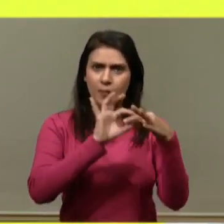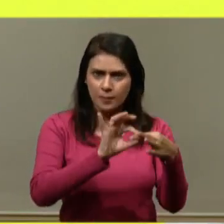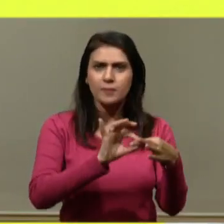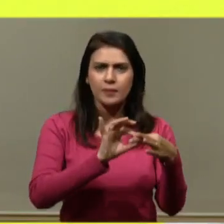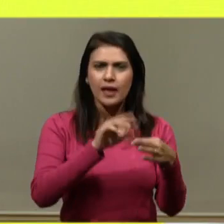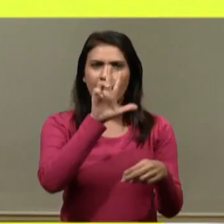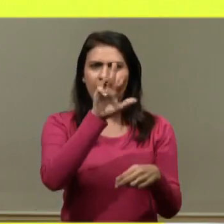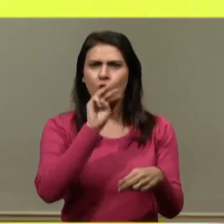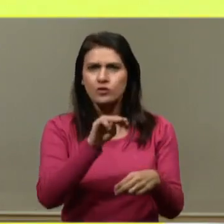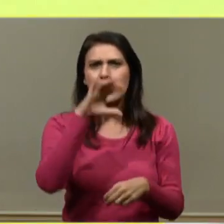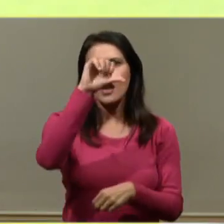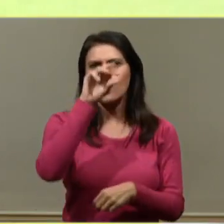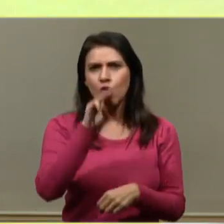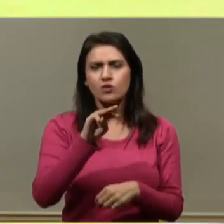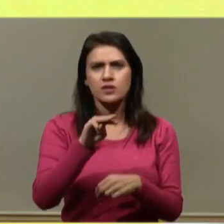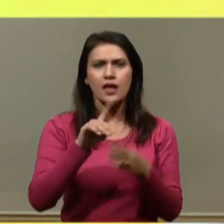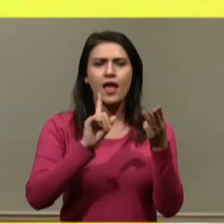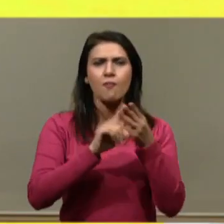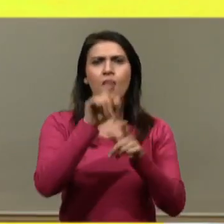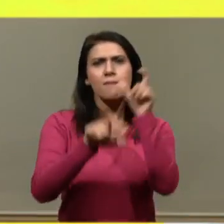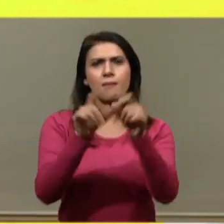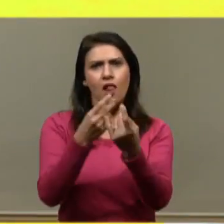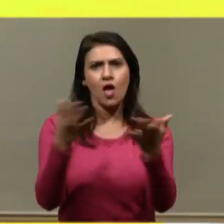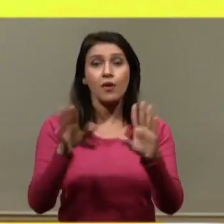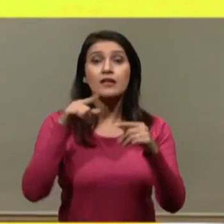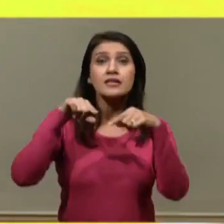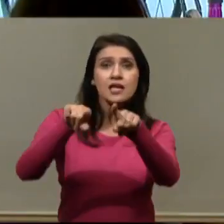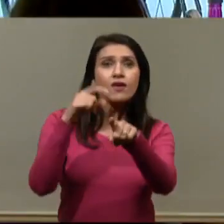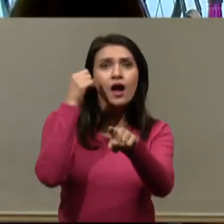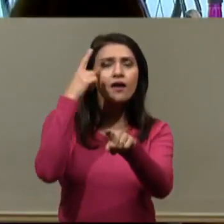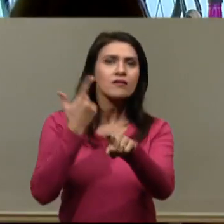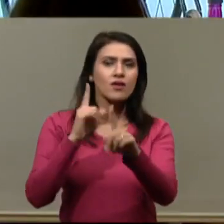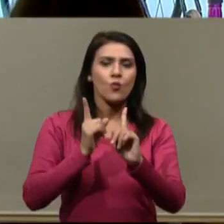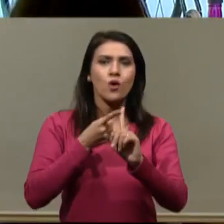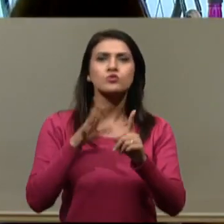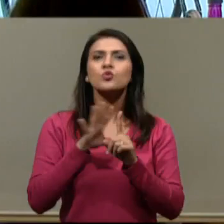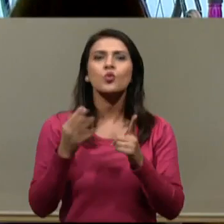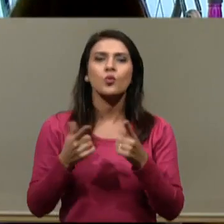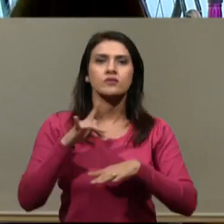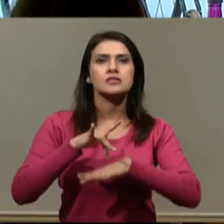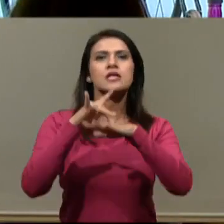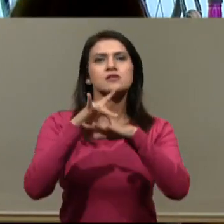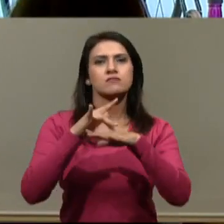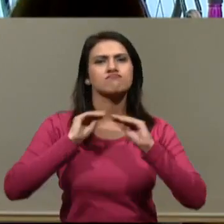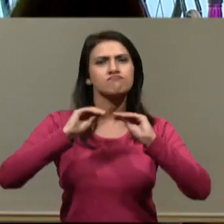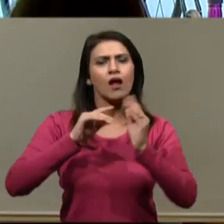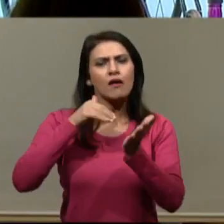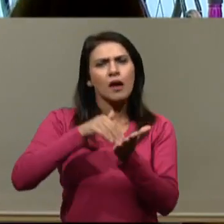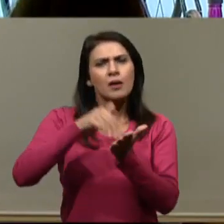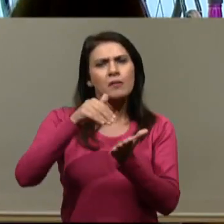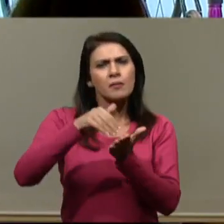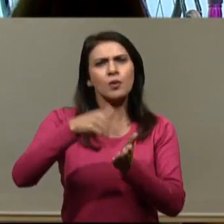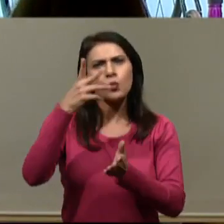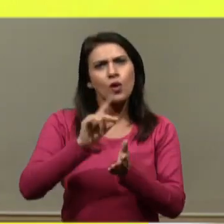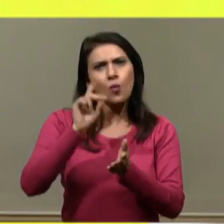of say 8000-9000 people, how are they going to understand? We have to first sensitize them. So on a regular basis across